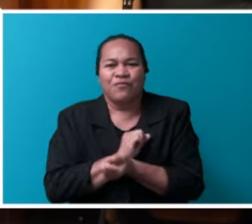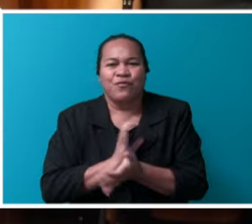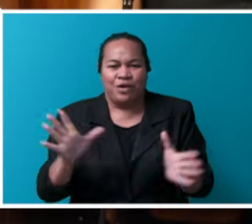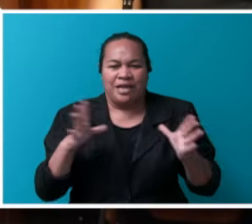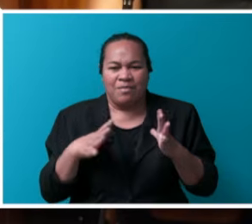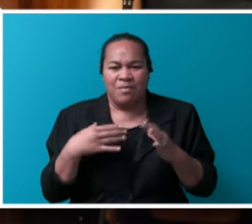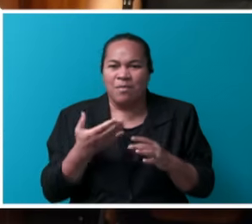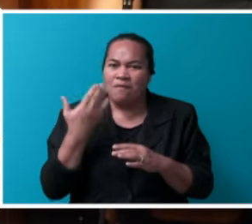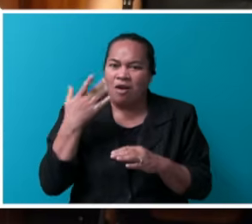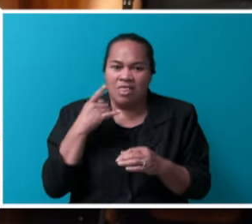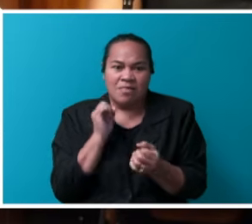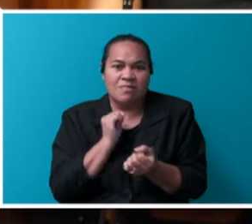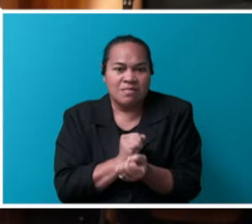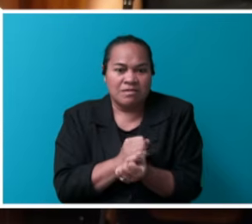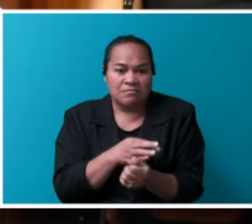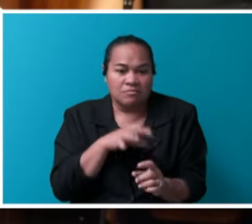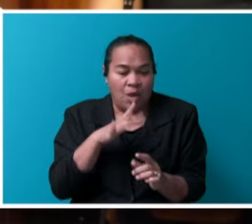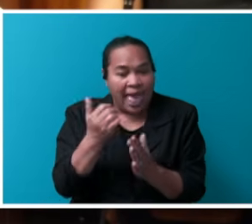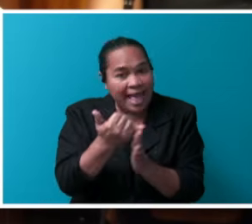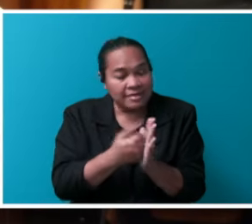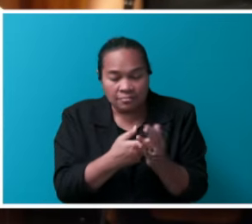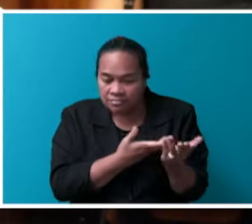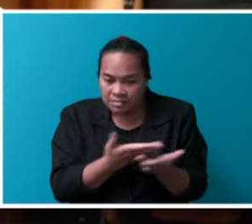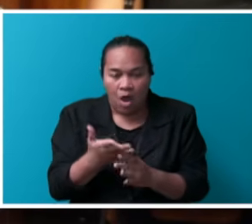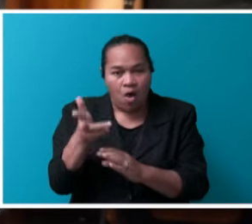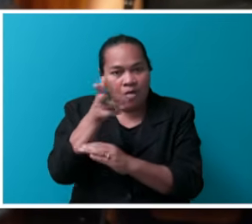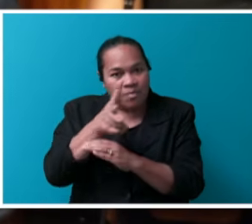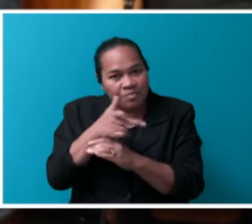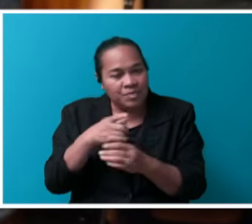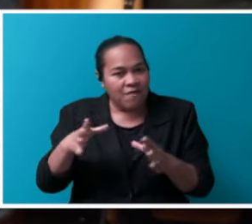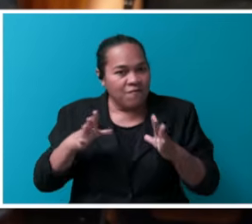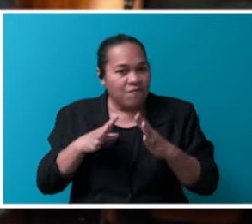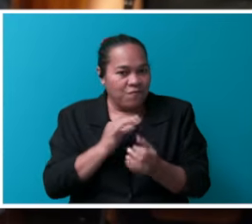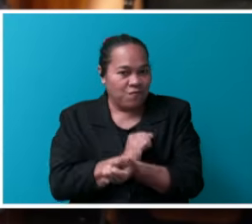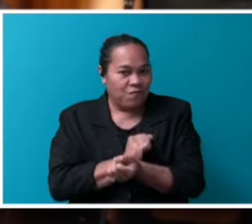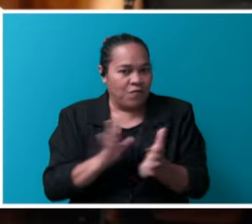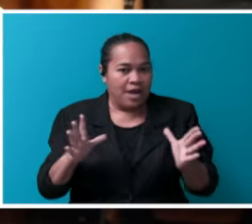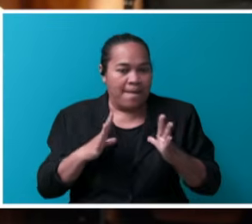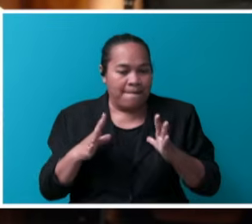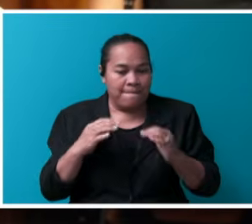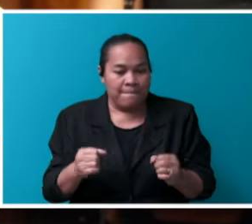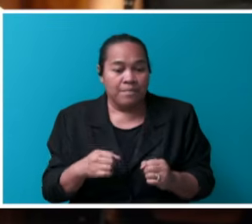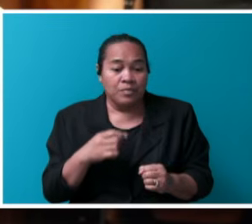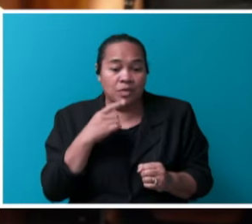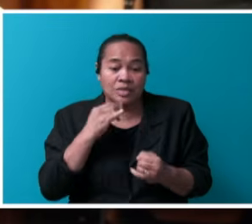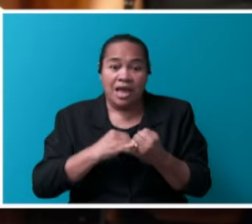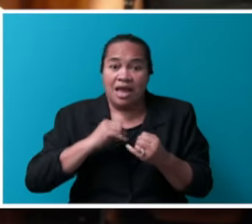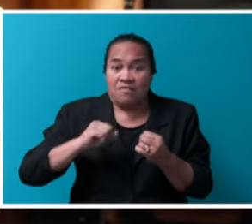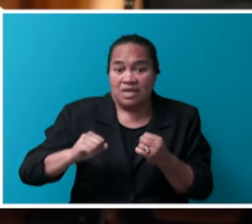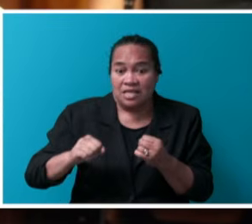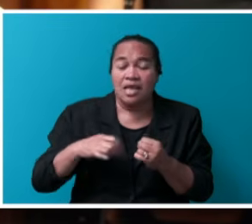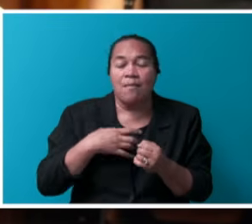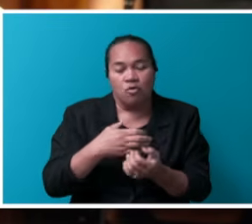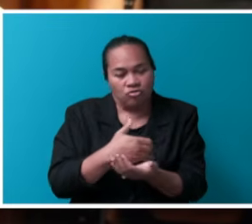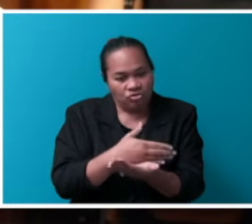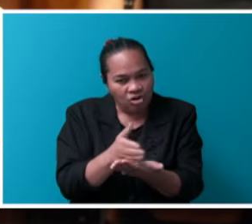Draconian Media Act and brought back media freedom. The public service broadcasting grant and government advertising are now shared more equitably